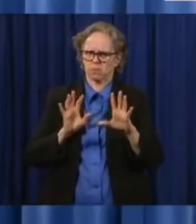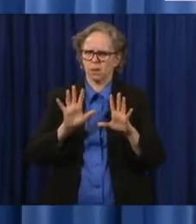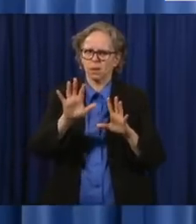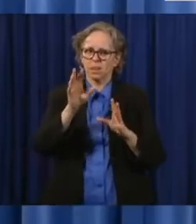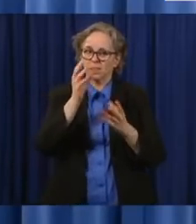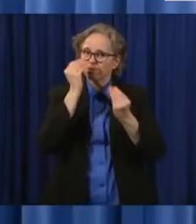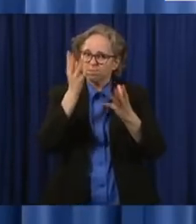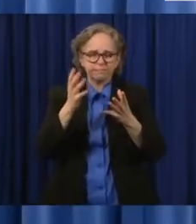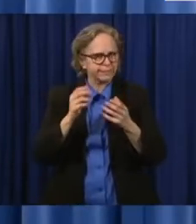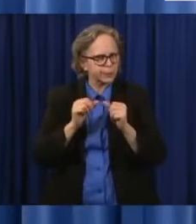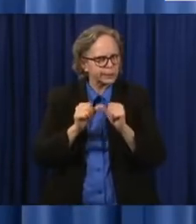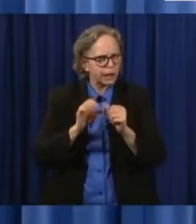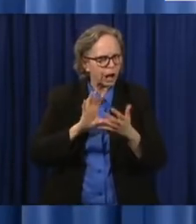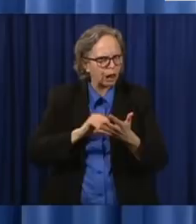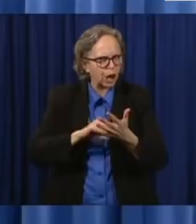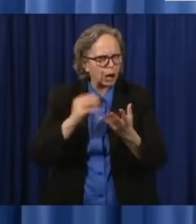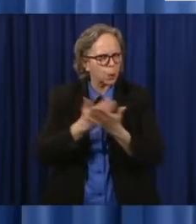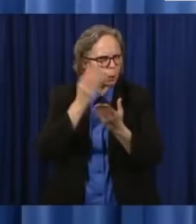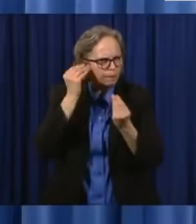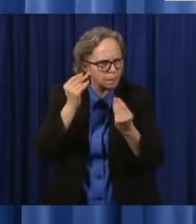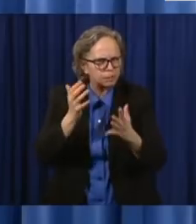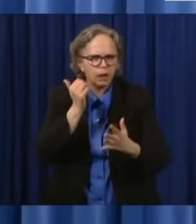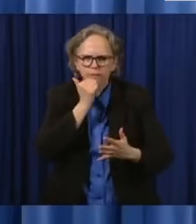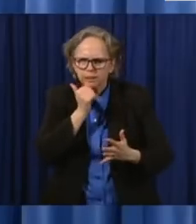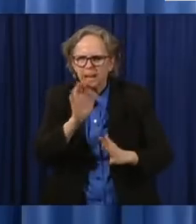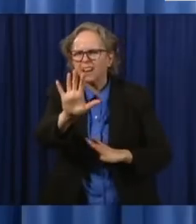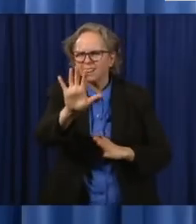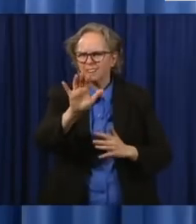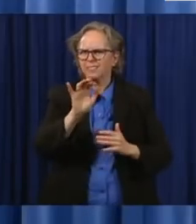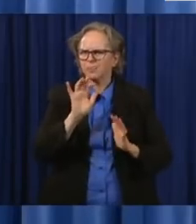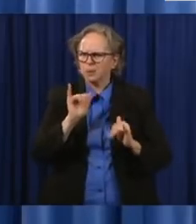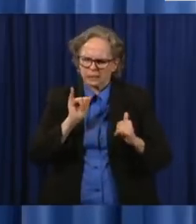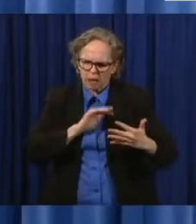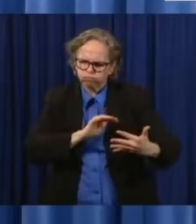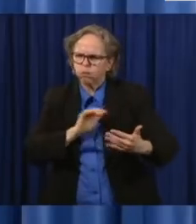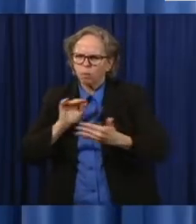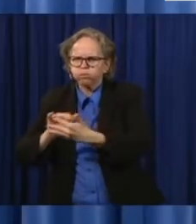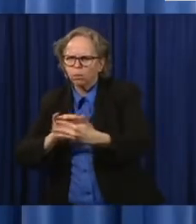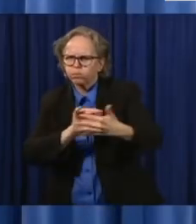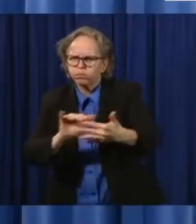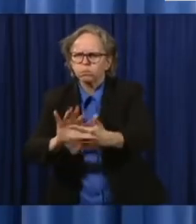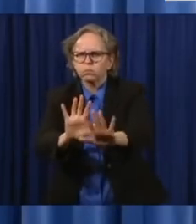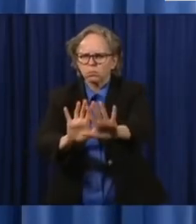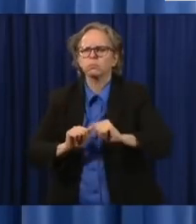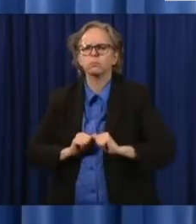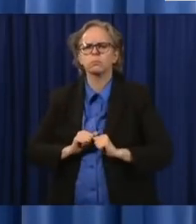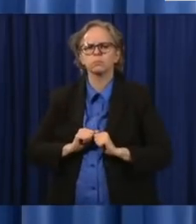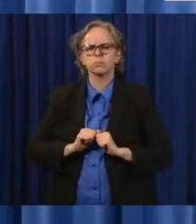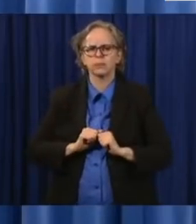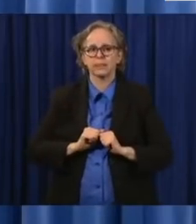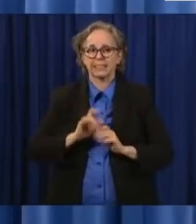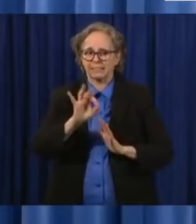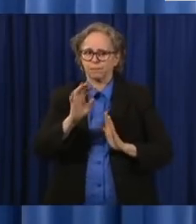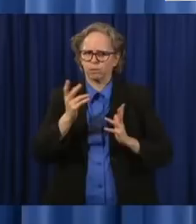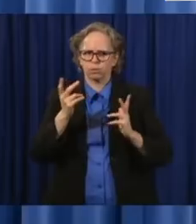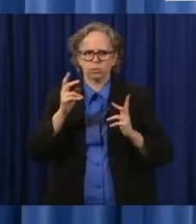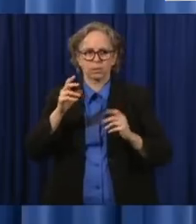learn. We continue to get data. If you look at the data we got out of when we